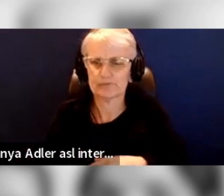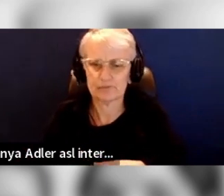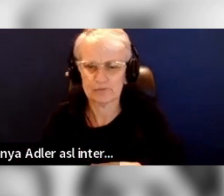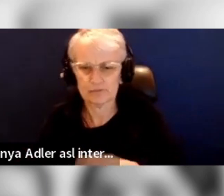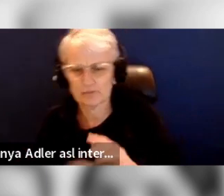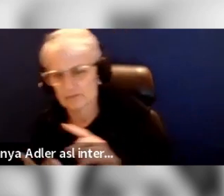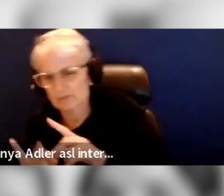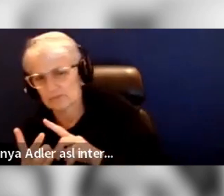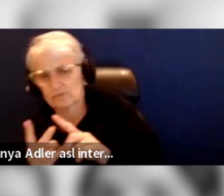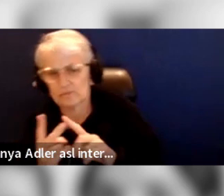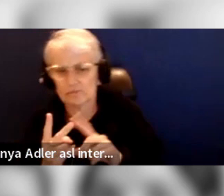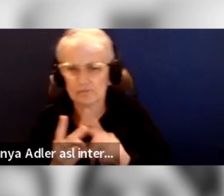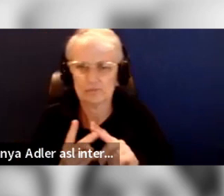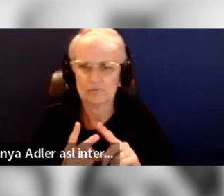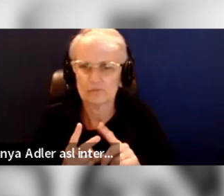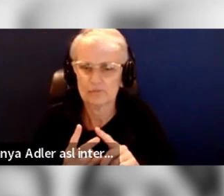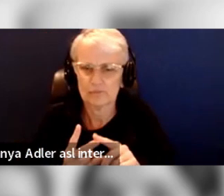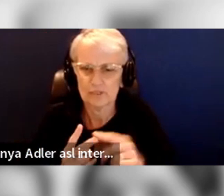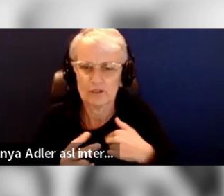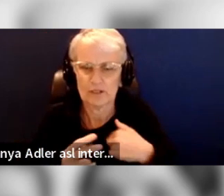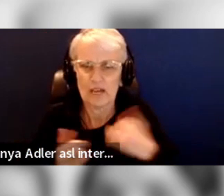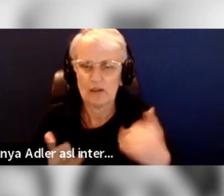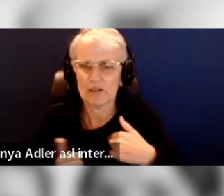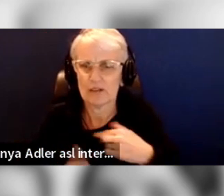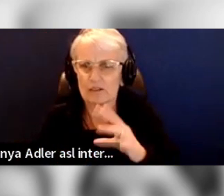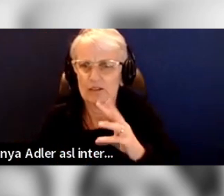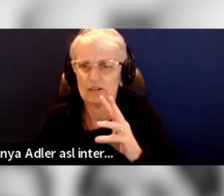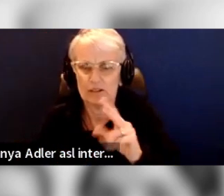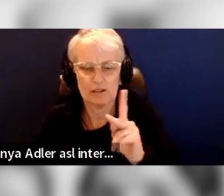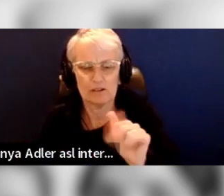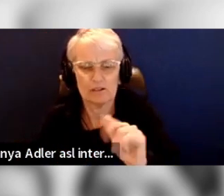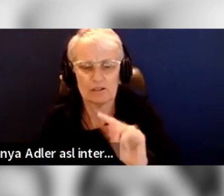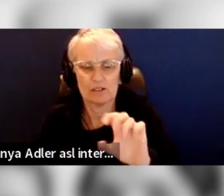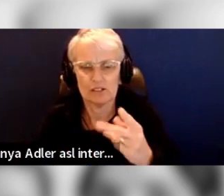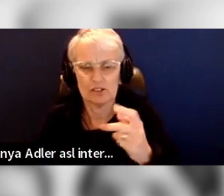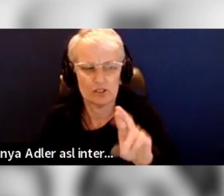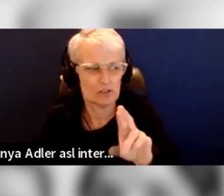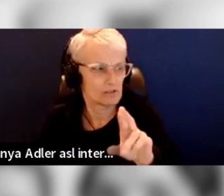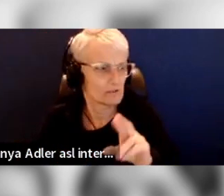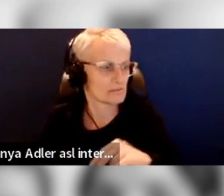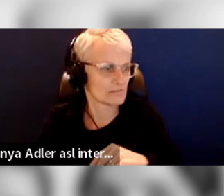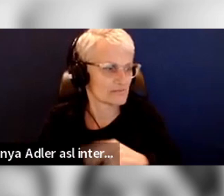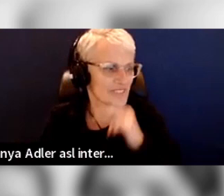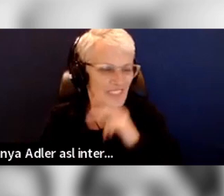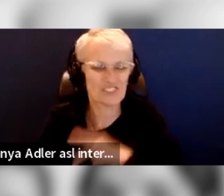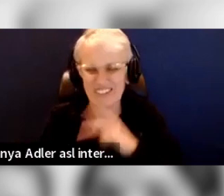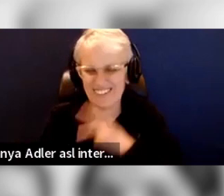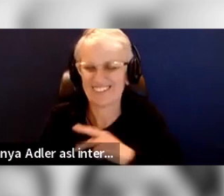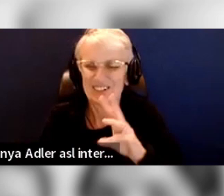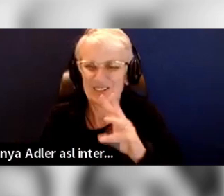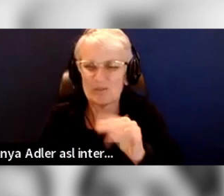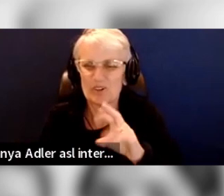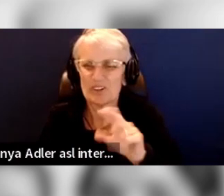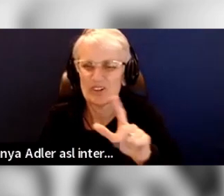And I'm actually right now in Kitchener-Waterloo. Okay. And does this come to the Gulf region? And